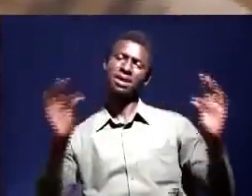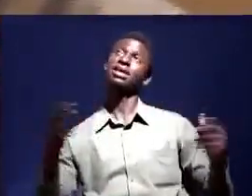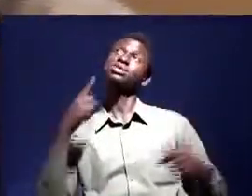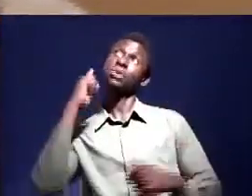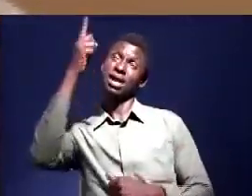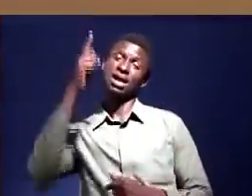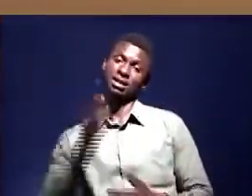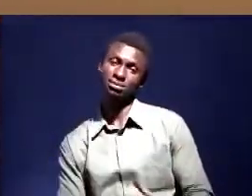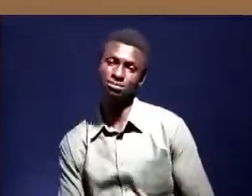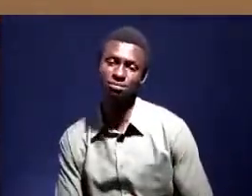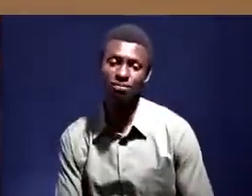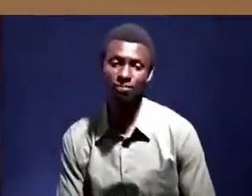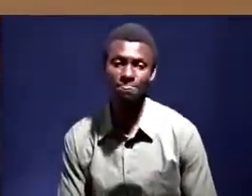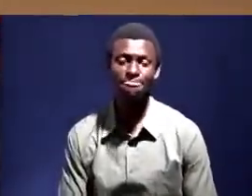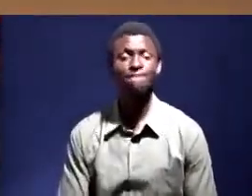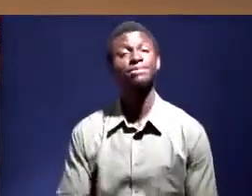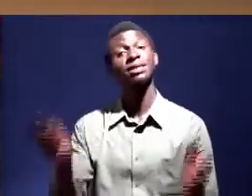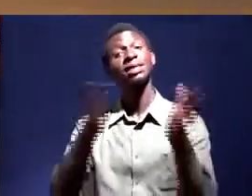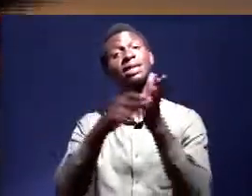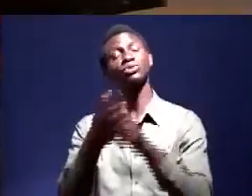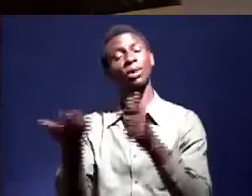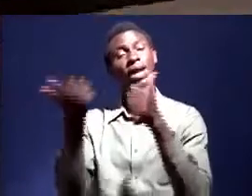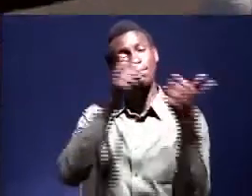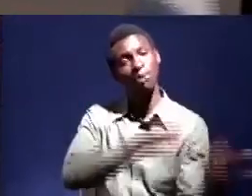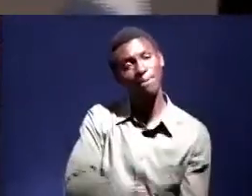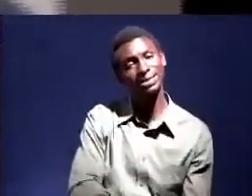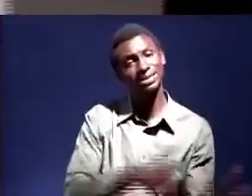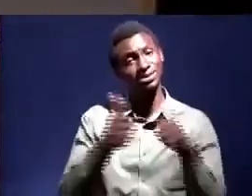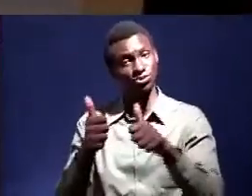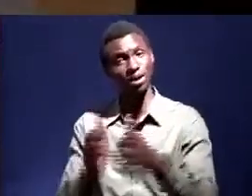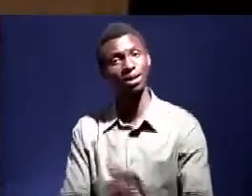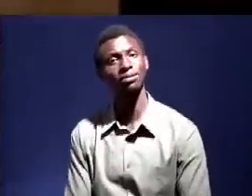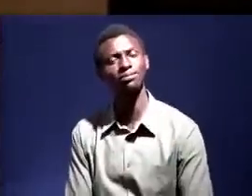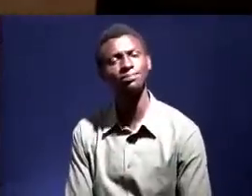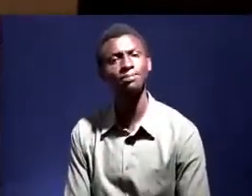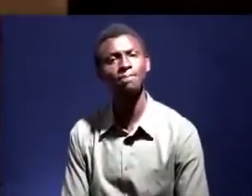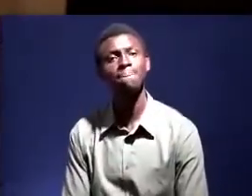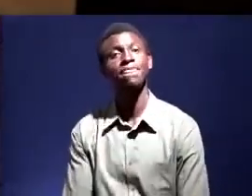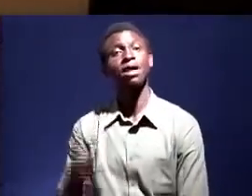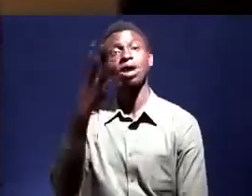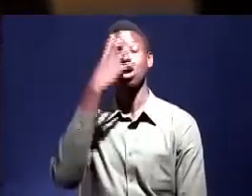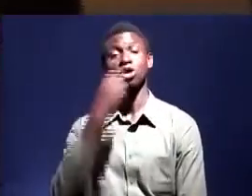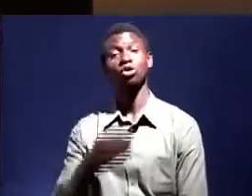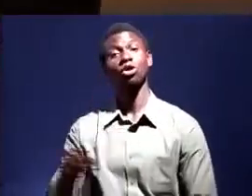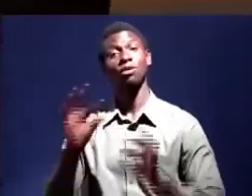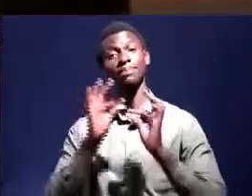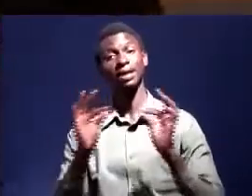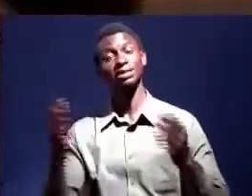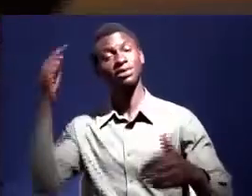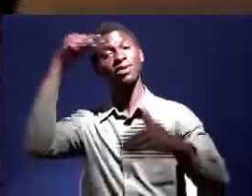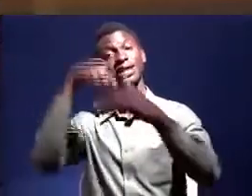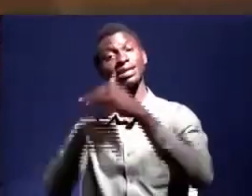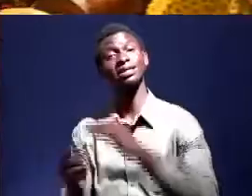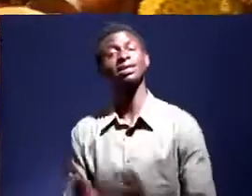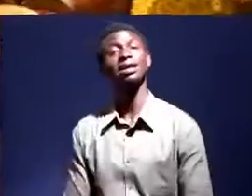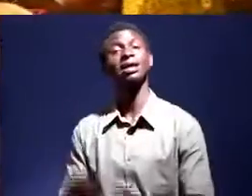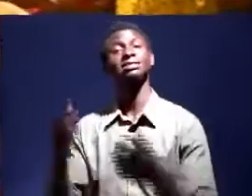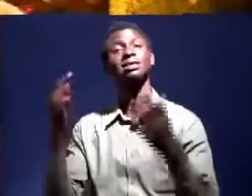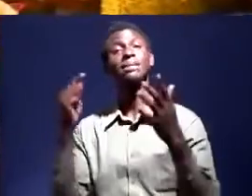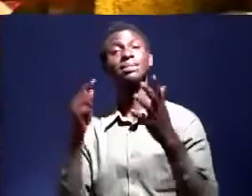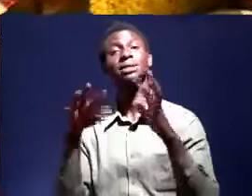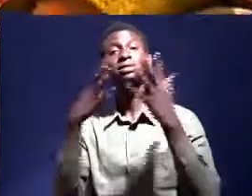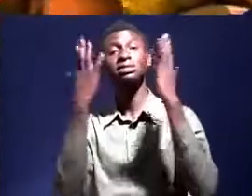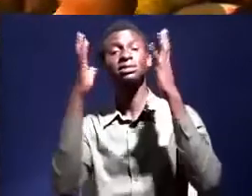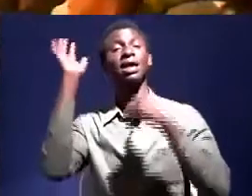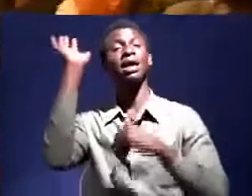was baptized, Yesu alipobatizwa, the Holy Spirit came into his life. Roho Mtakatifu aliingia ndani ya maisha yake. To give him strength